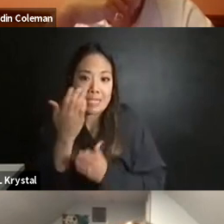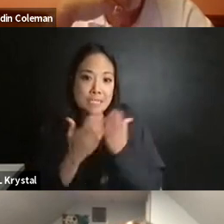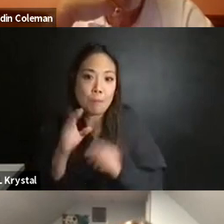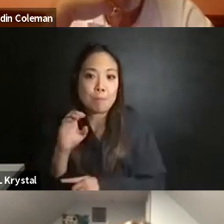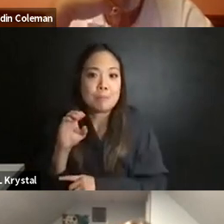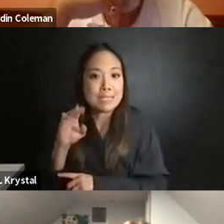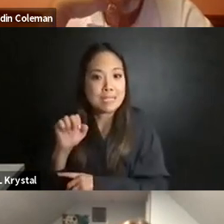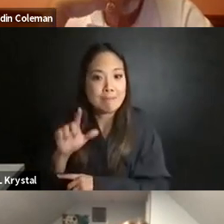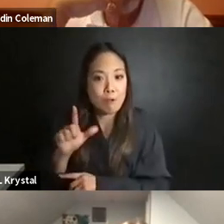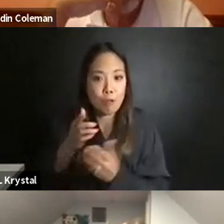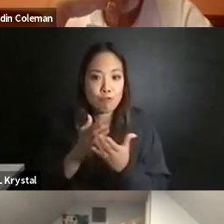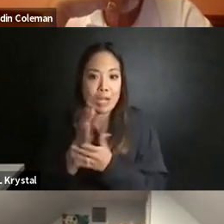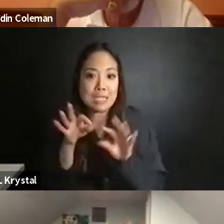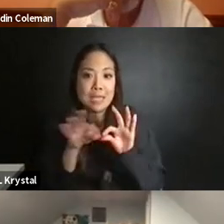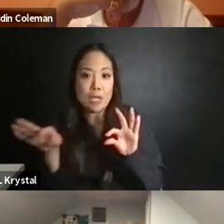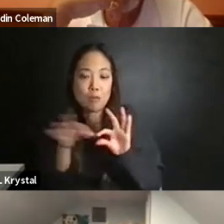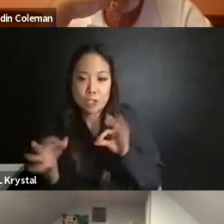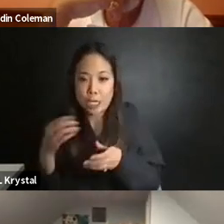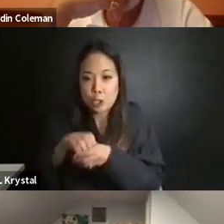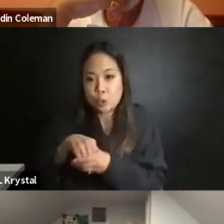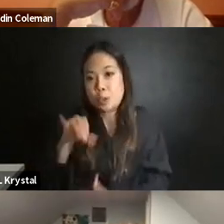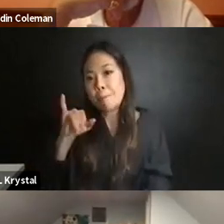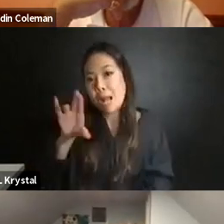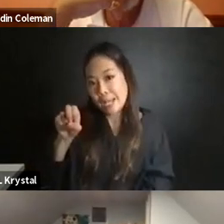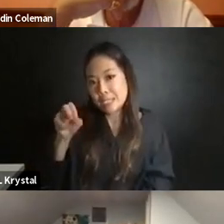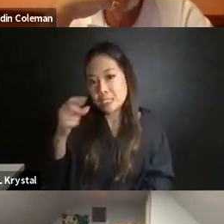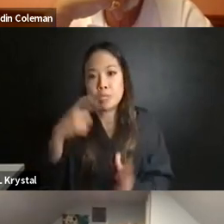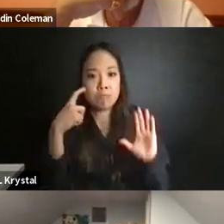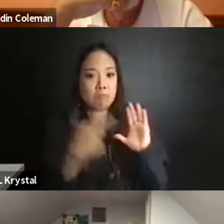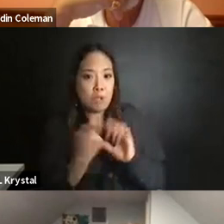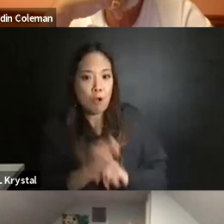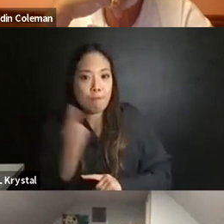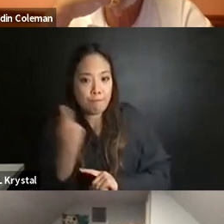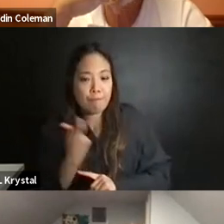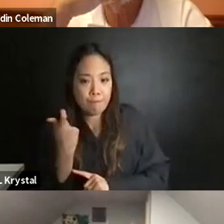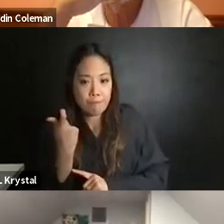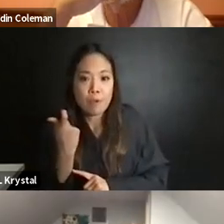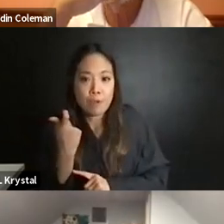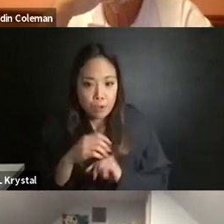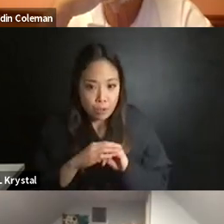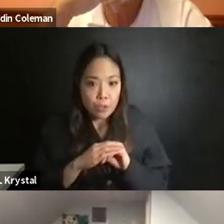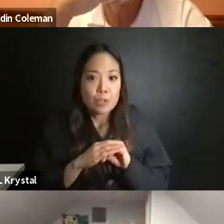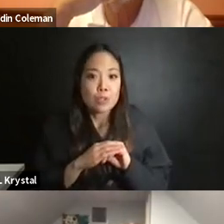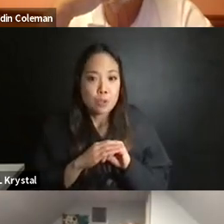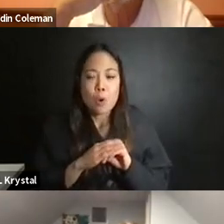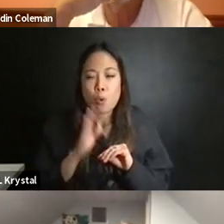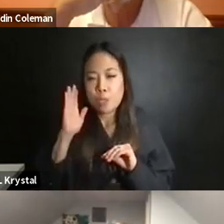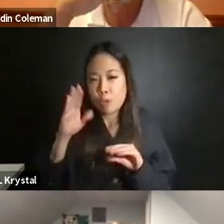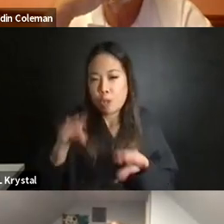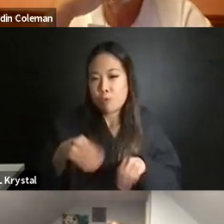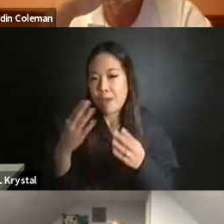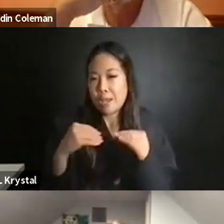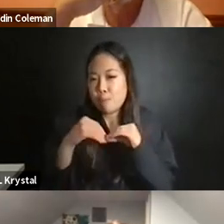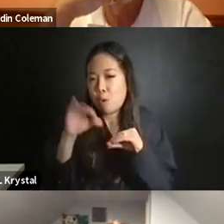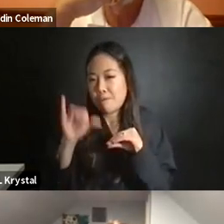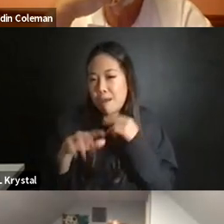conduct instead so that was one of the key differences that we flagged on during this analysis so a lot more of that um working training will be rolled out